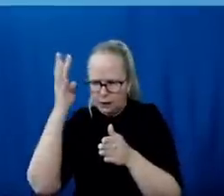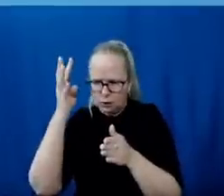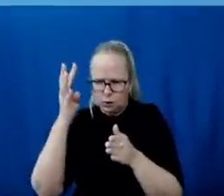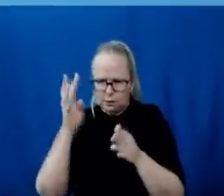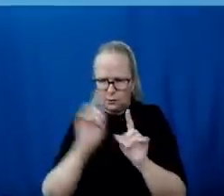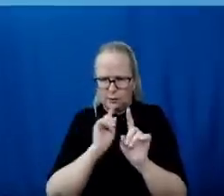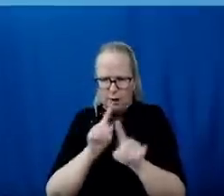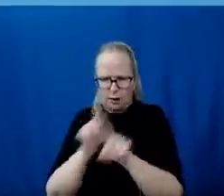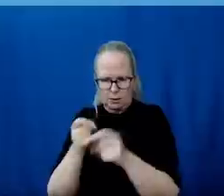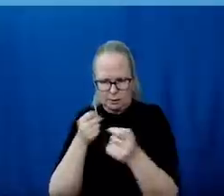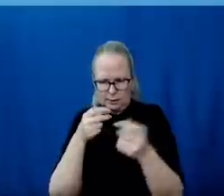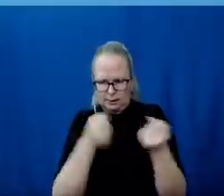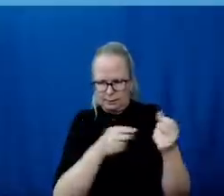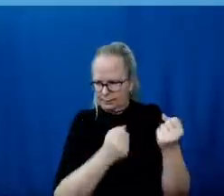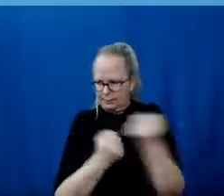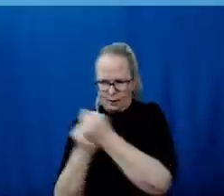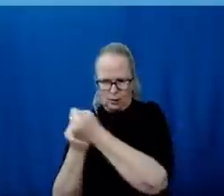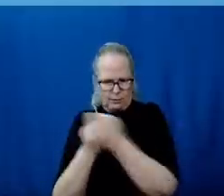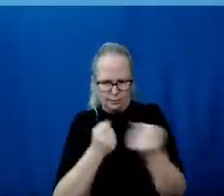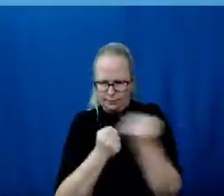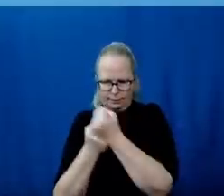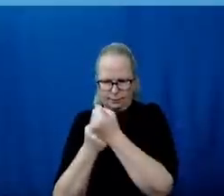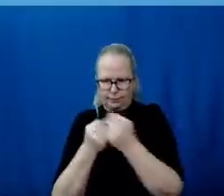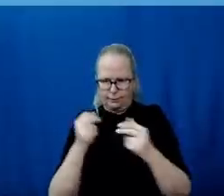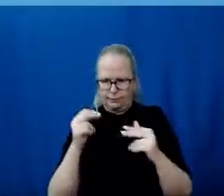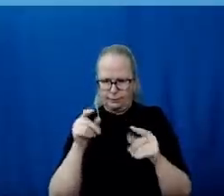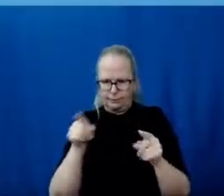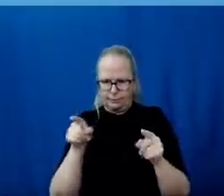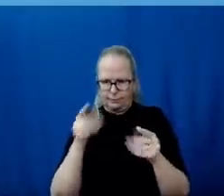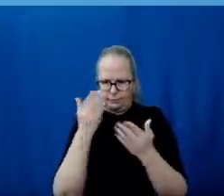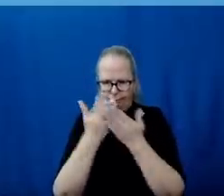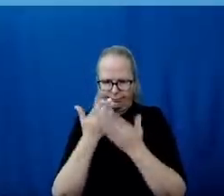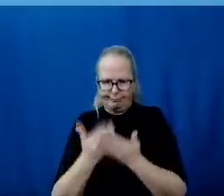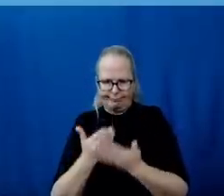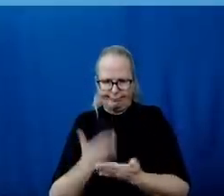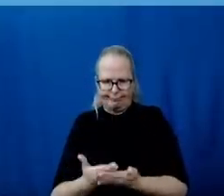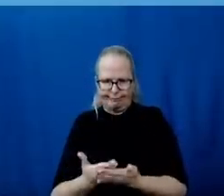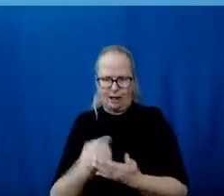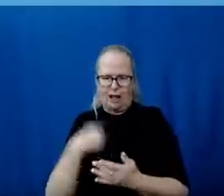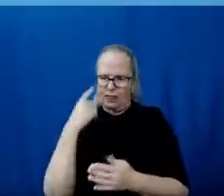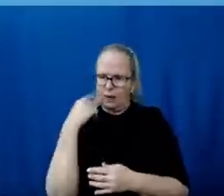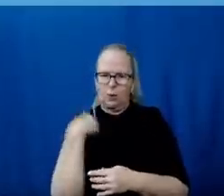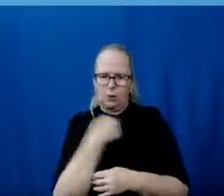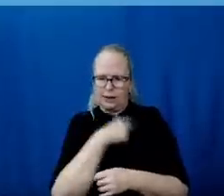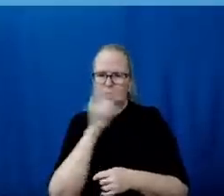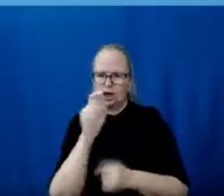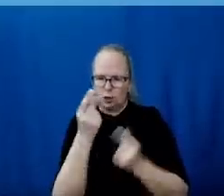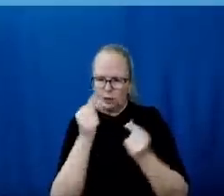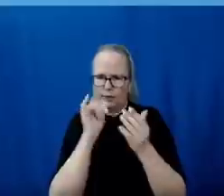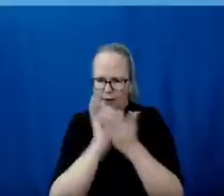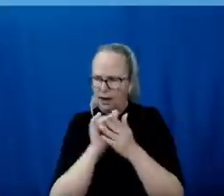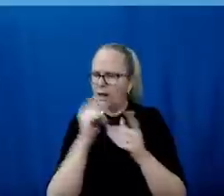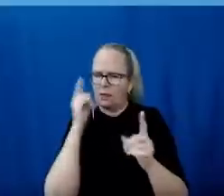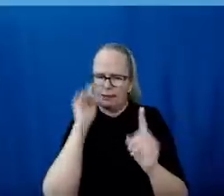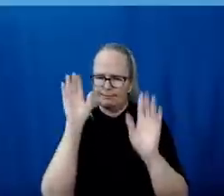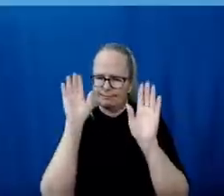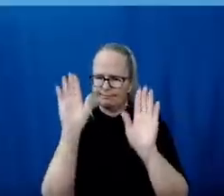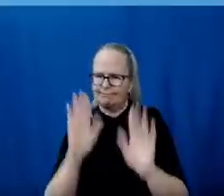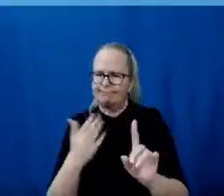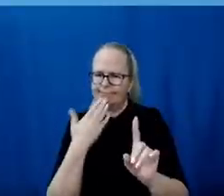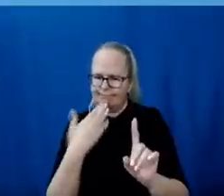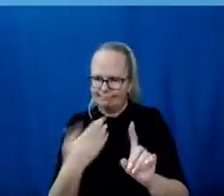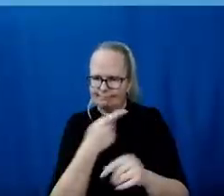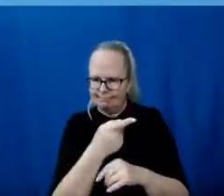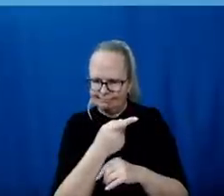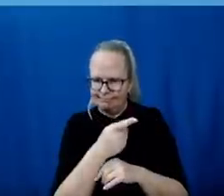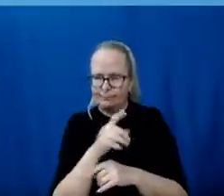invented to be able to kind of answer some of these fundamental questions, which is, I think, a good thing that we